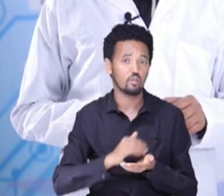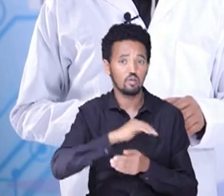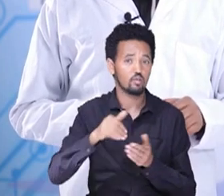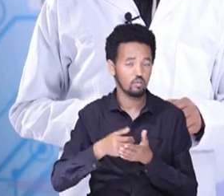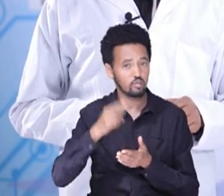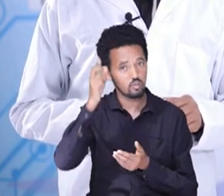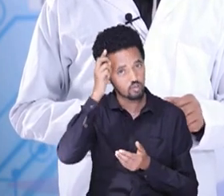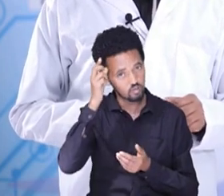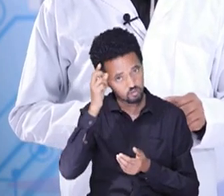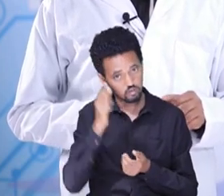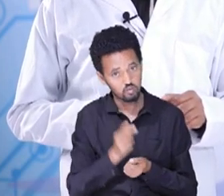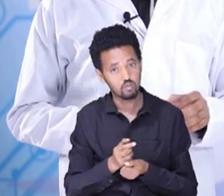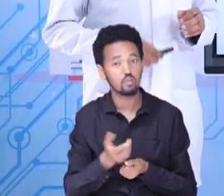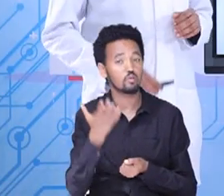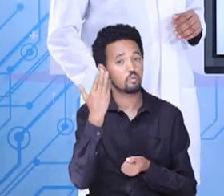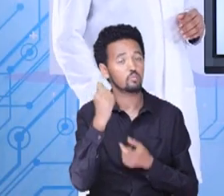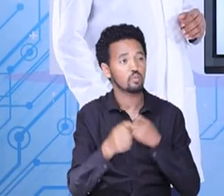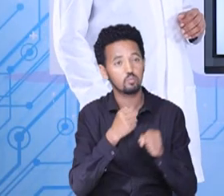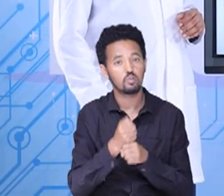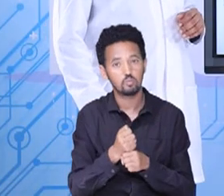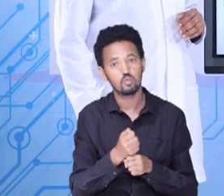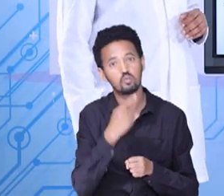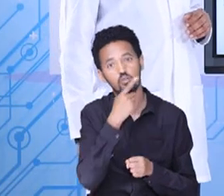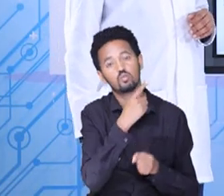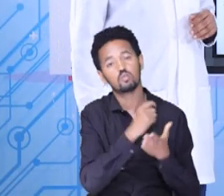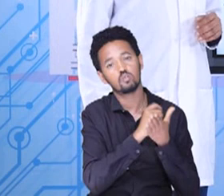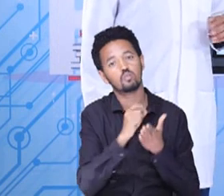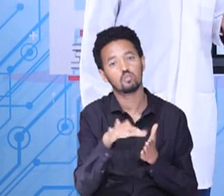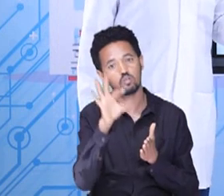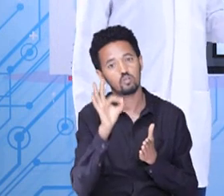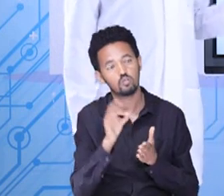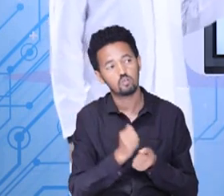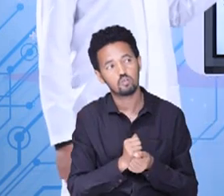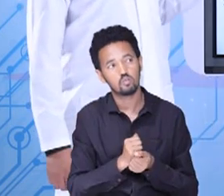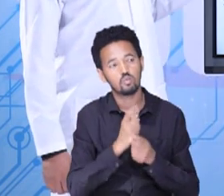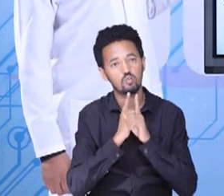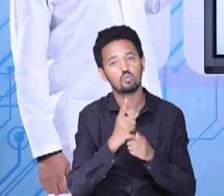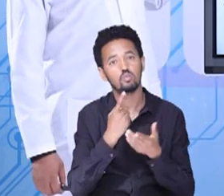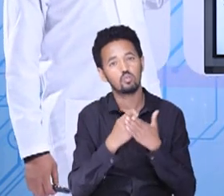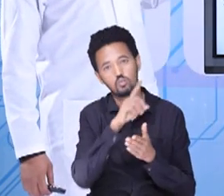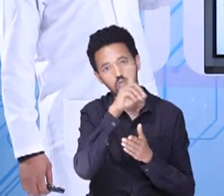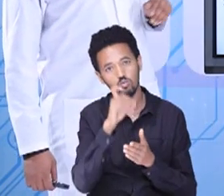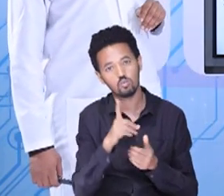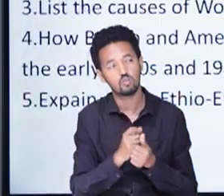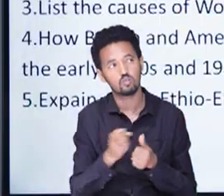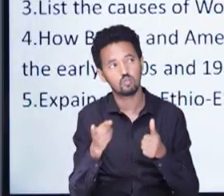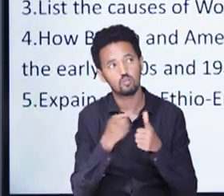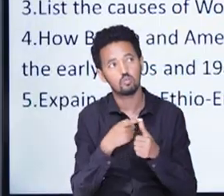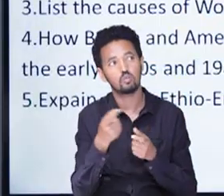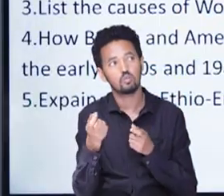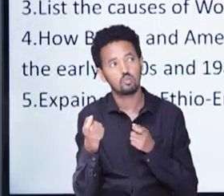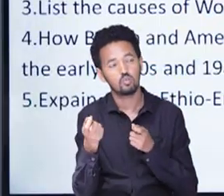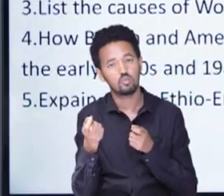until 1943. This all about today's lesson. Student, answer this question. The first one,